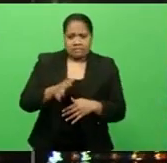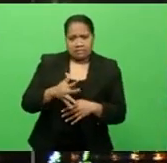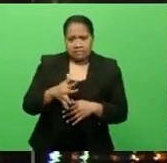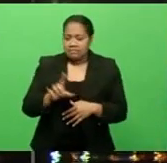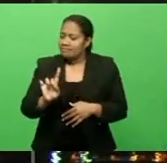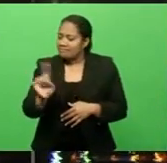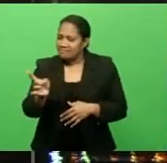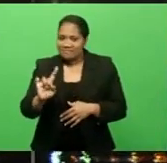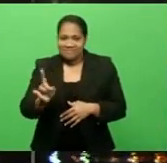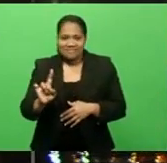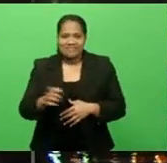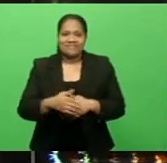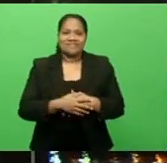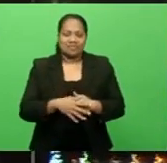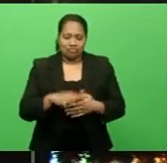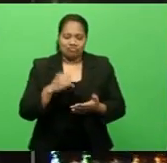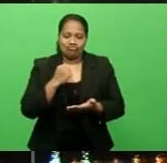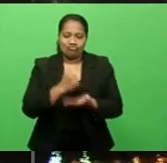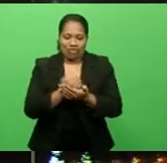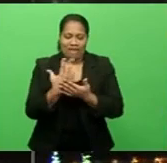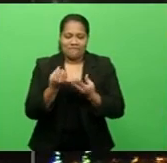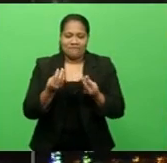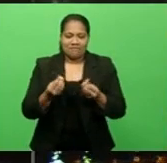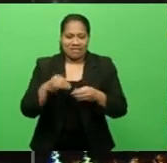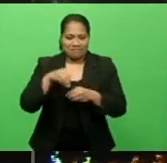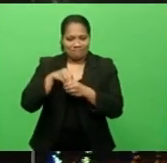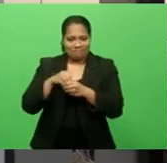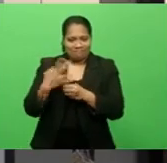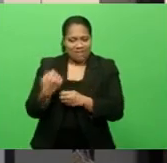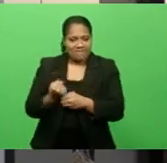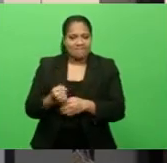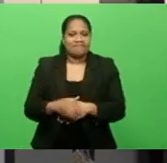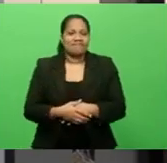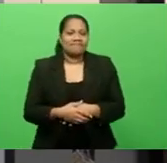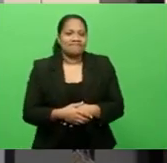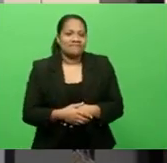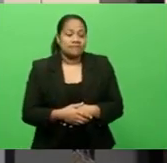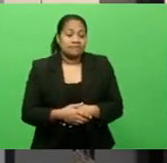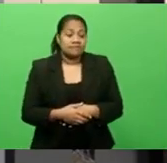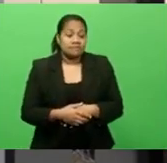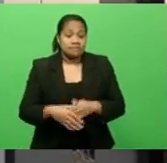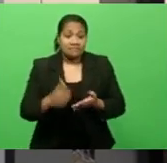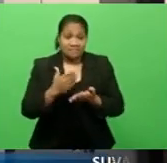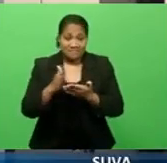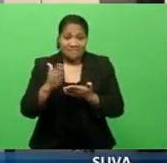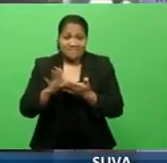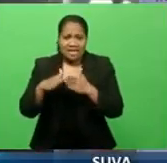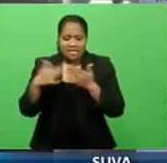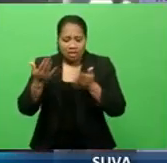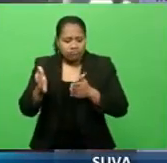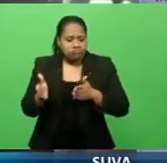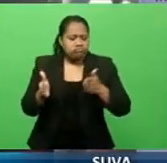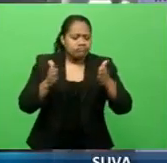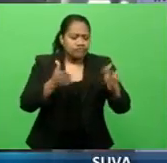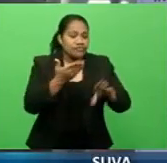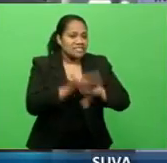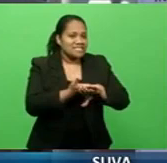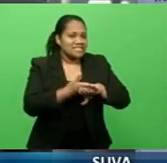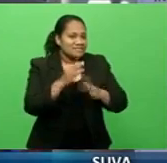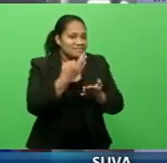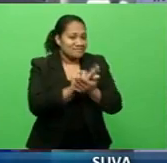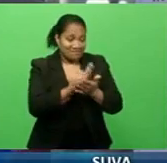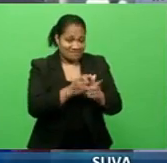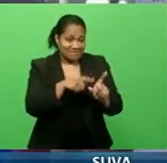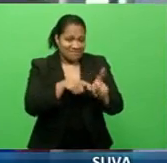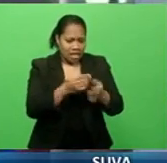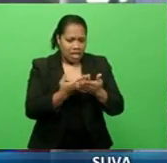this difficult time. Kelly Vadala reports. As the FNPF moves into a new financial year and prepares for Phase 3